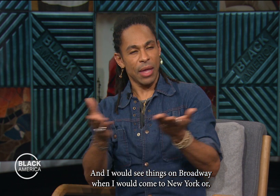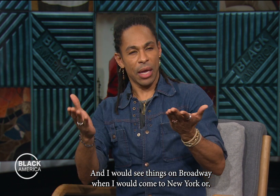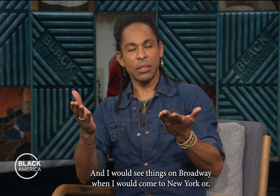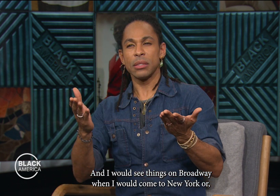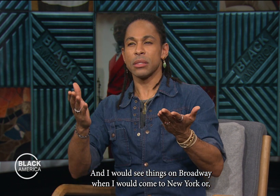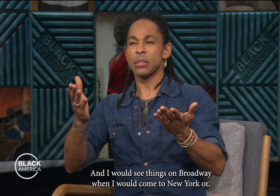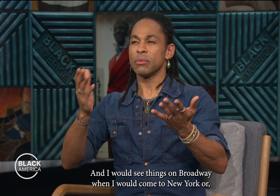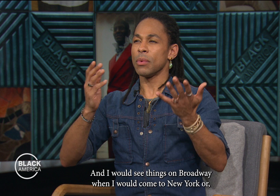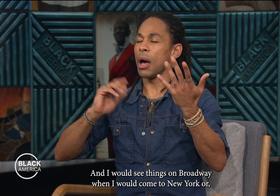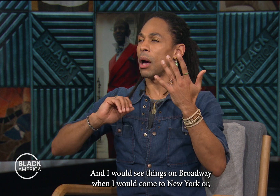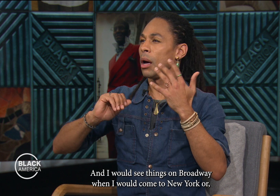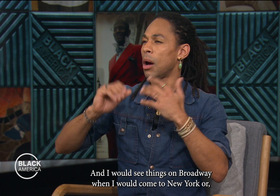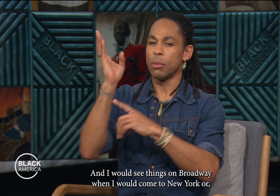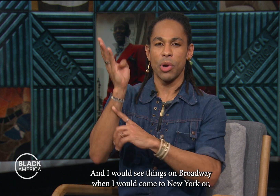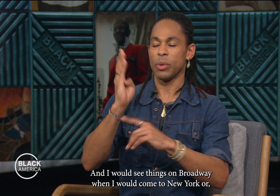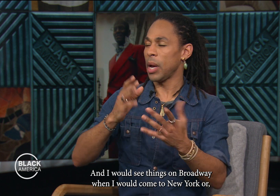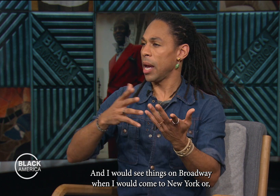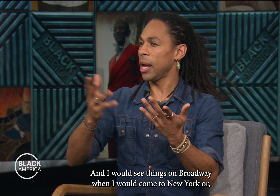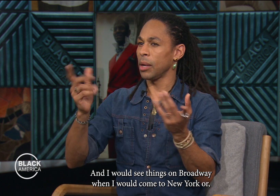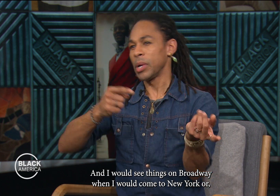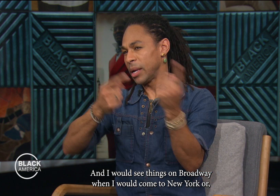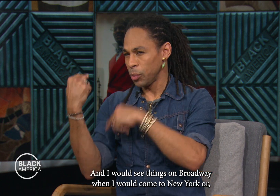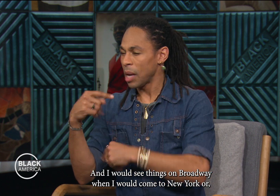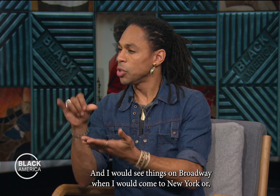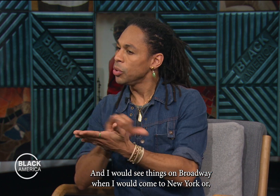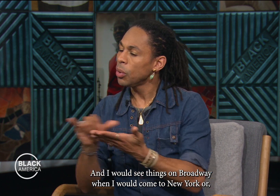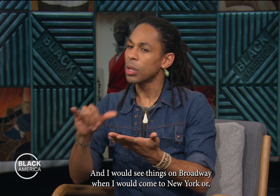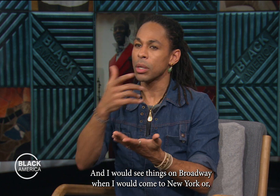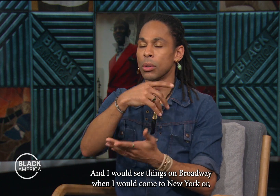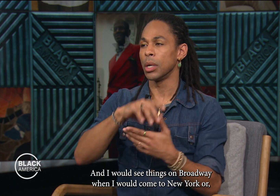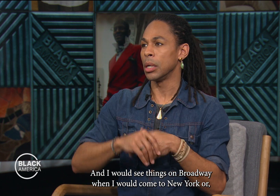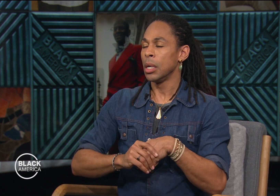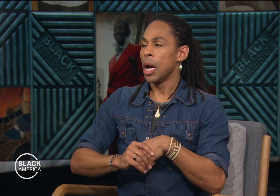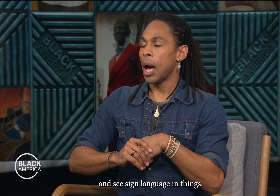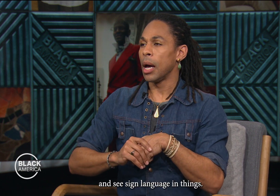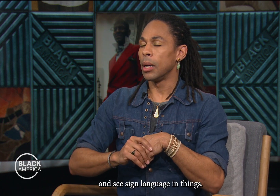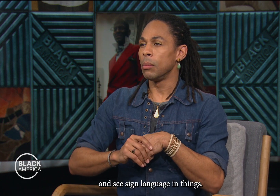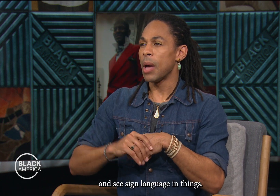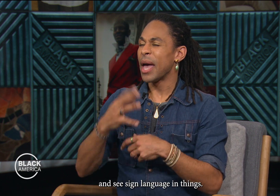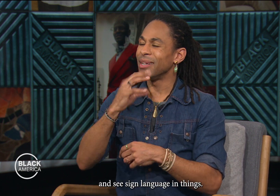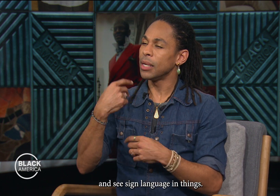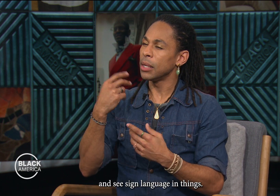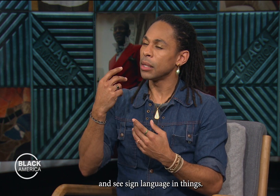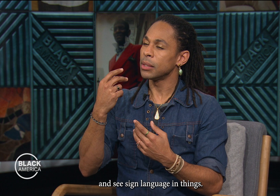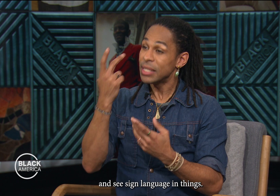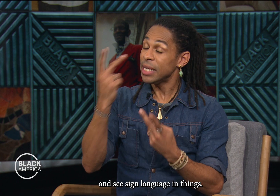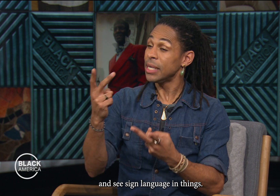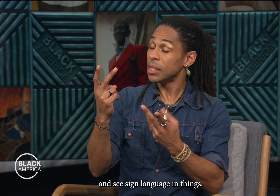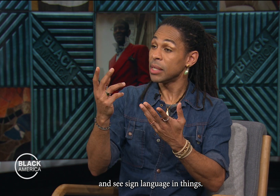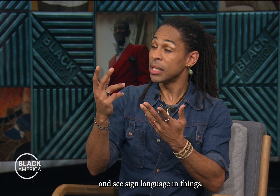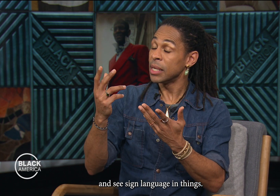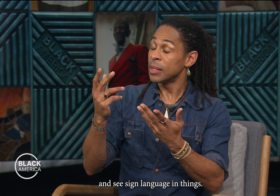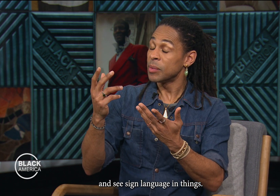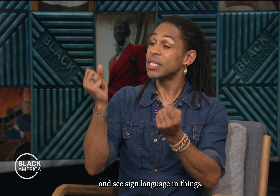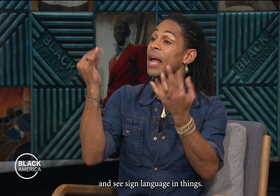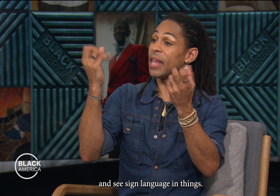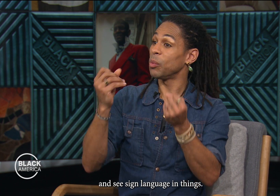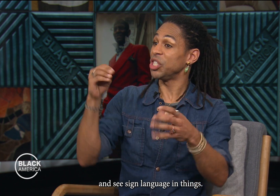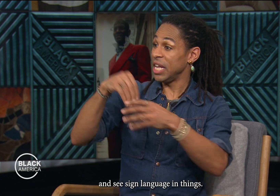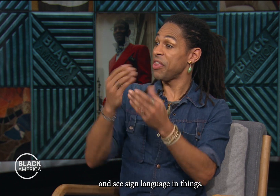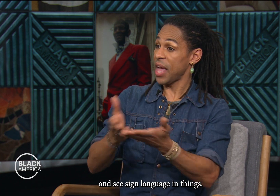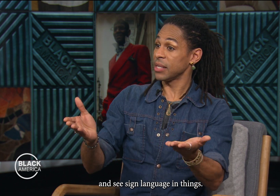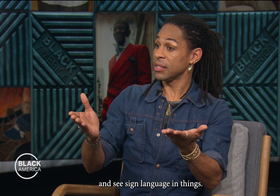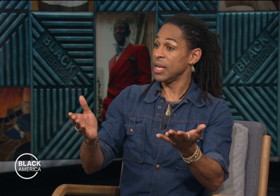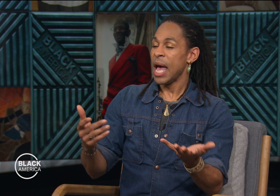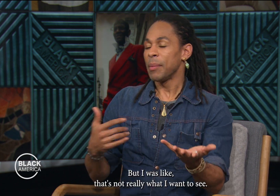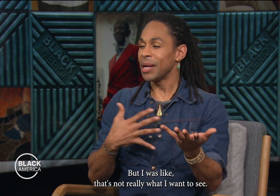see things on Broadway when I would come to New York and see sign language